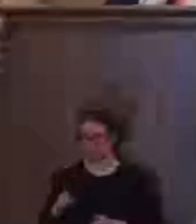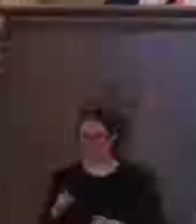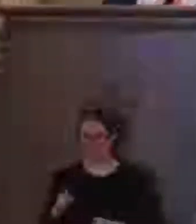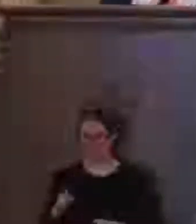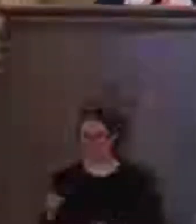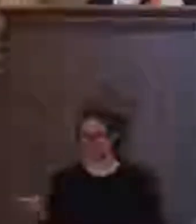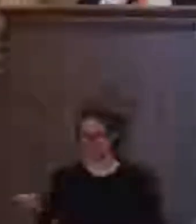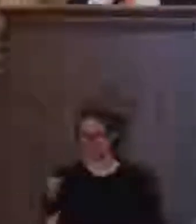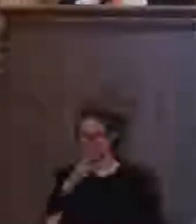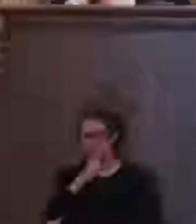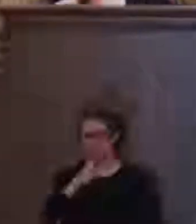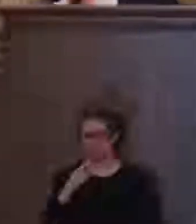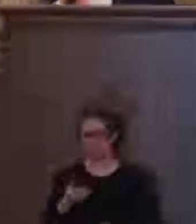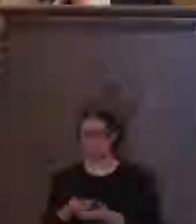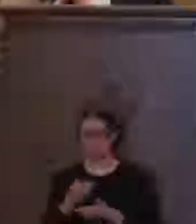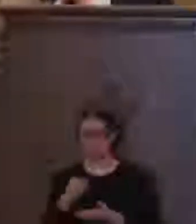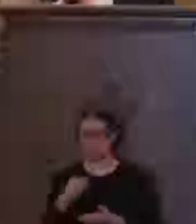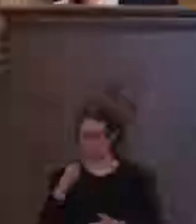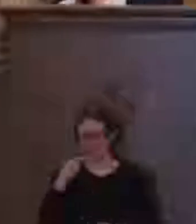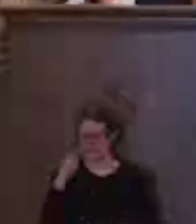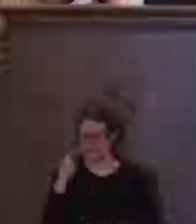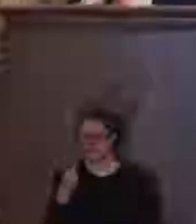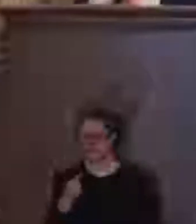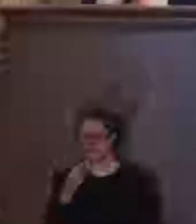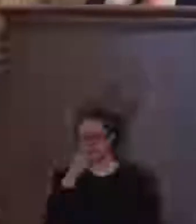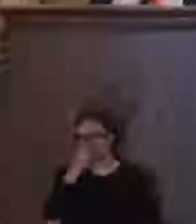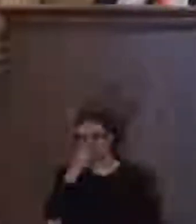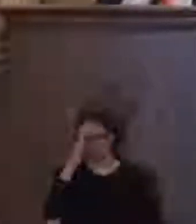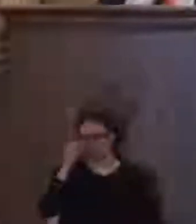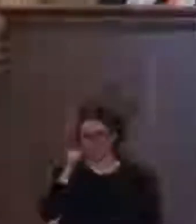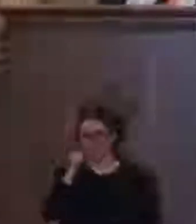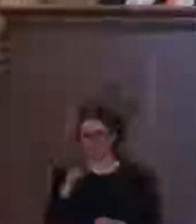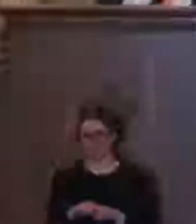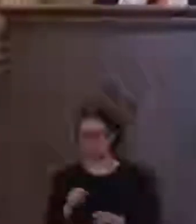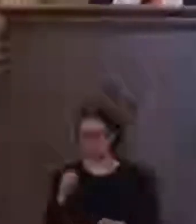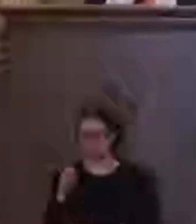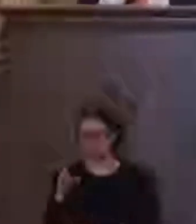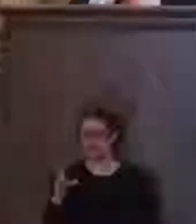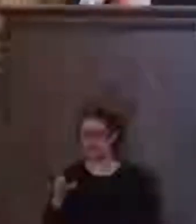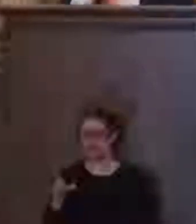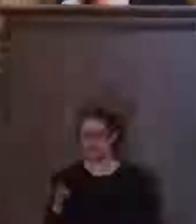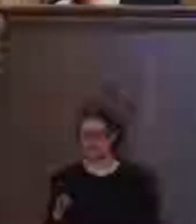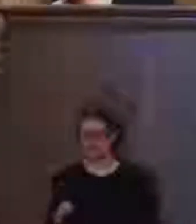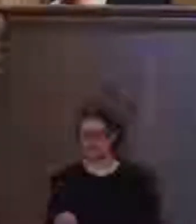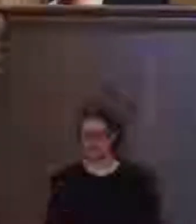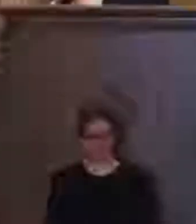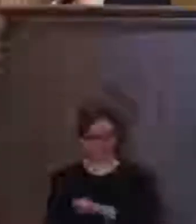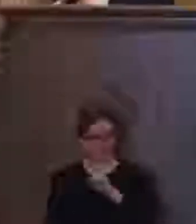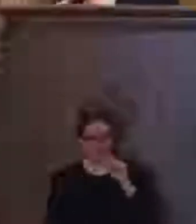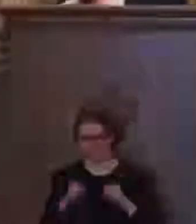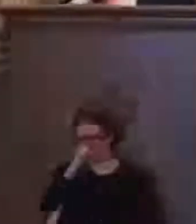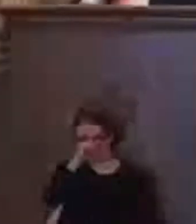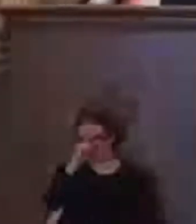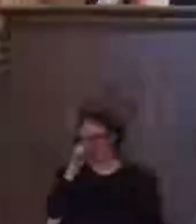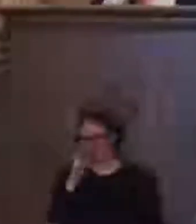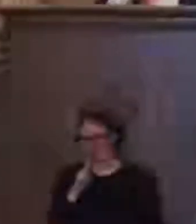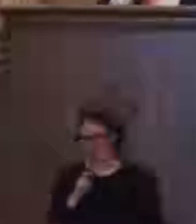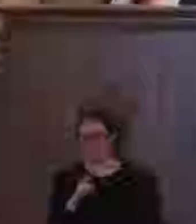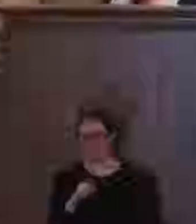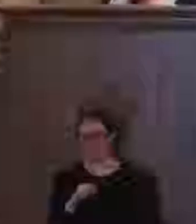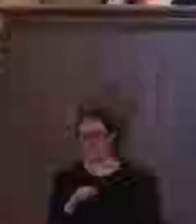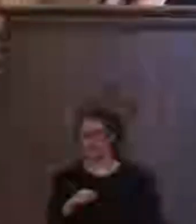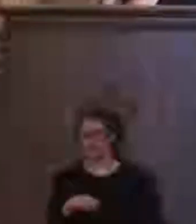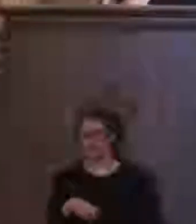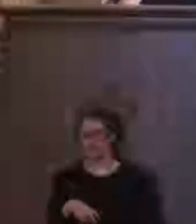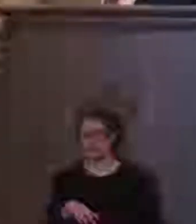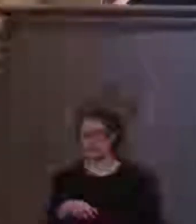pick him up. Yeah. And before I said anything, Sister Tolbert said, why don't you go ask him if he wants to come to church?